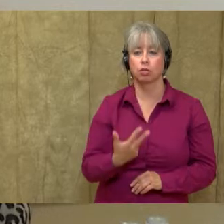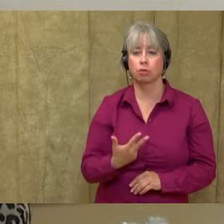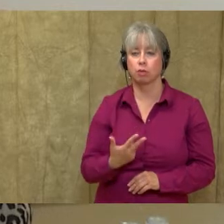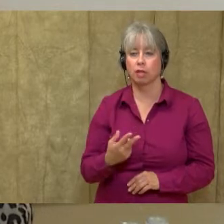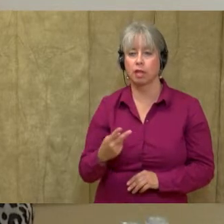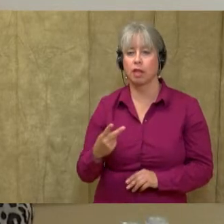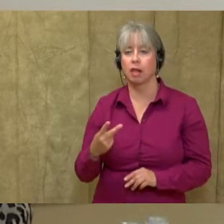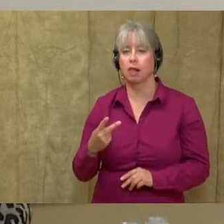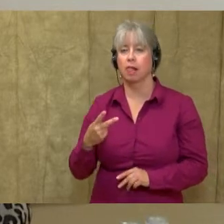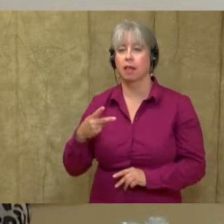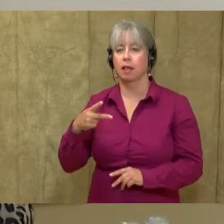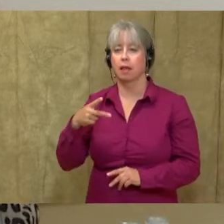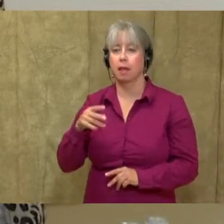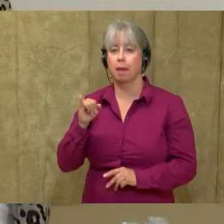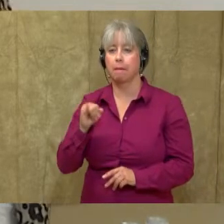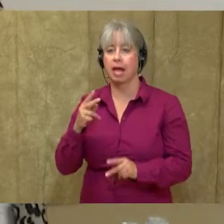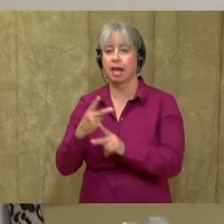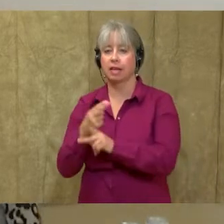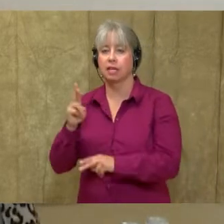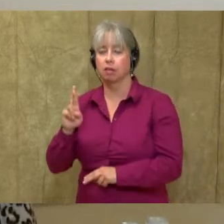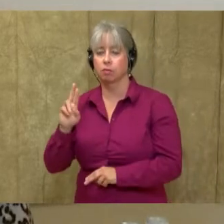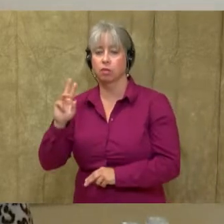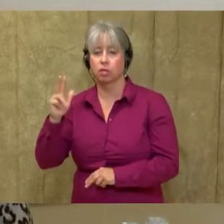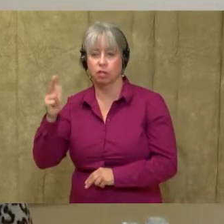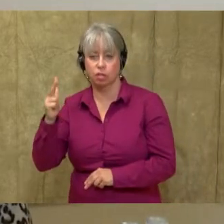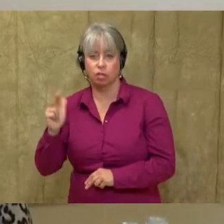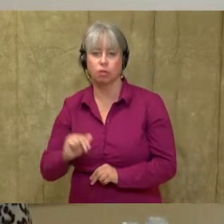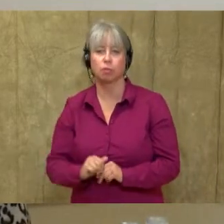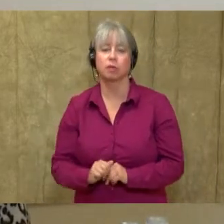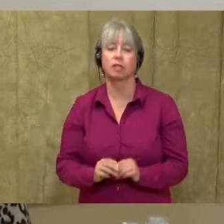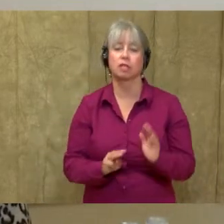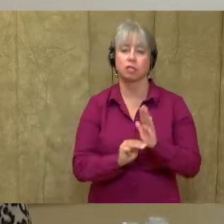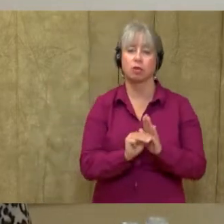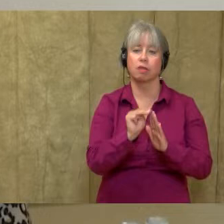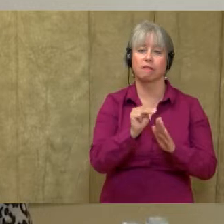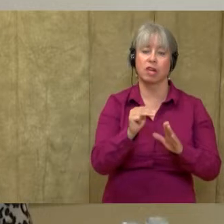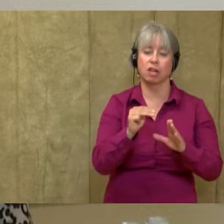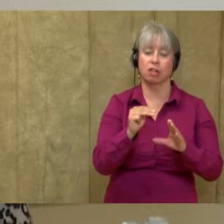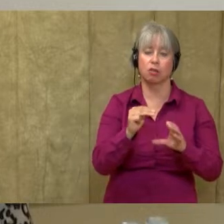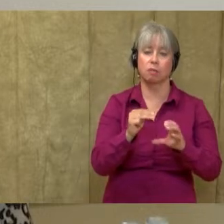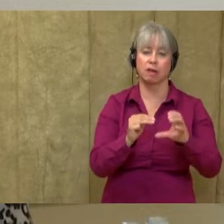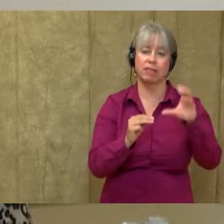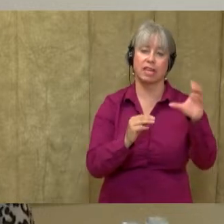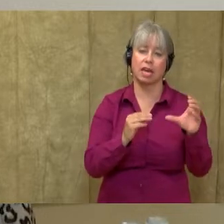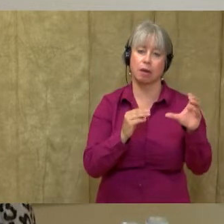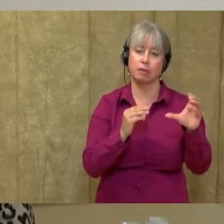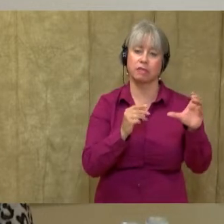my pi r cubed here on top. So my volume of my hemisphere